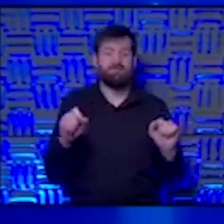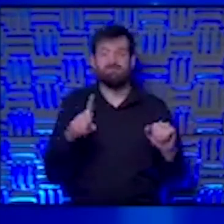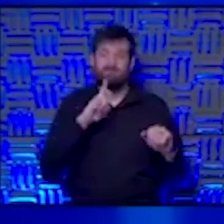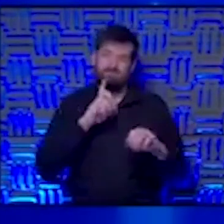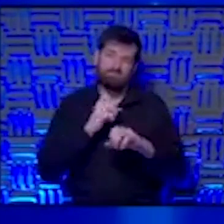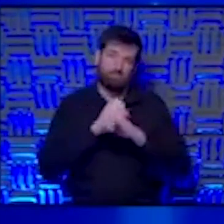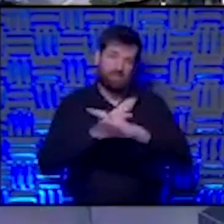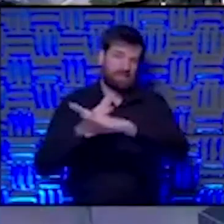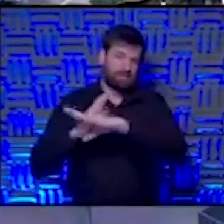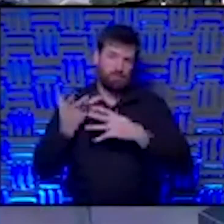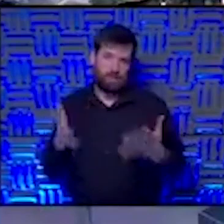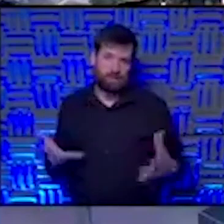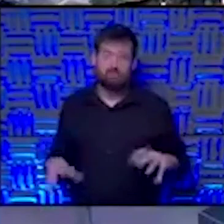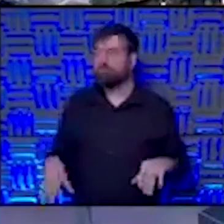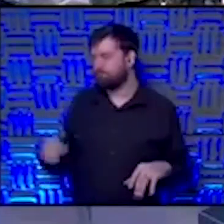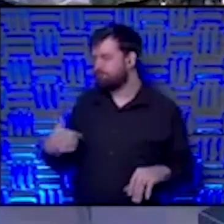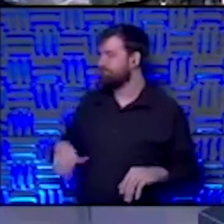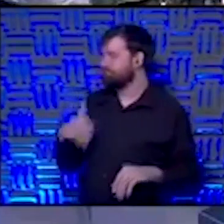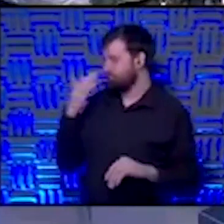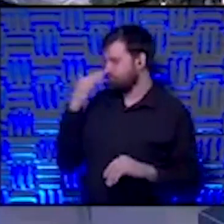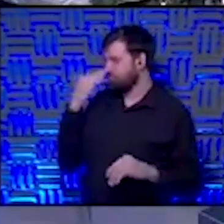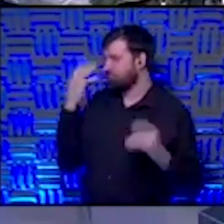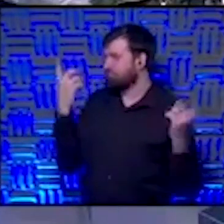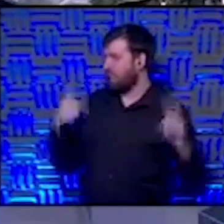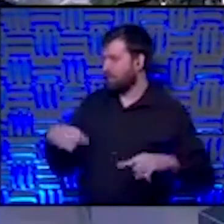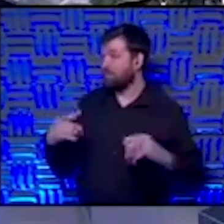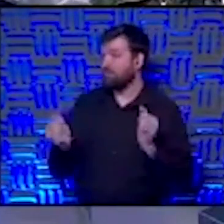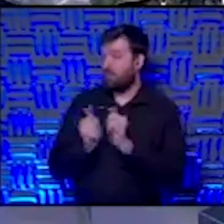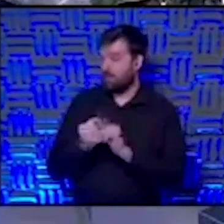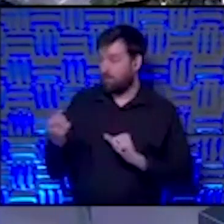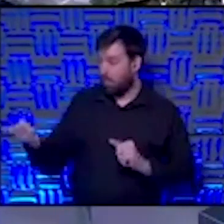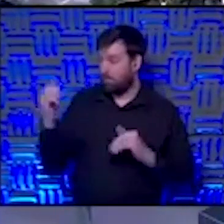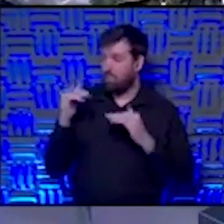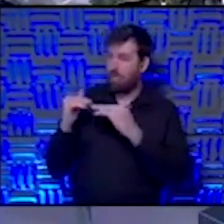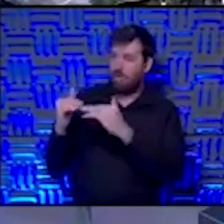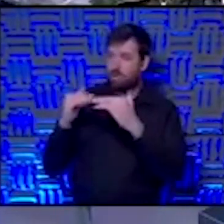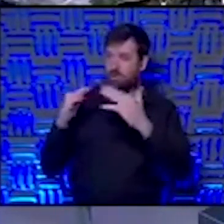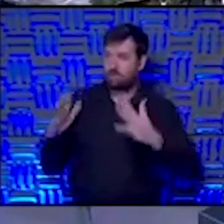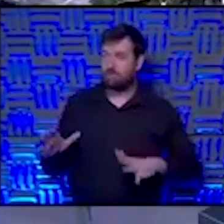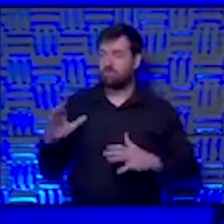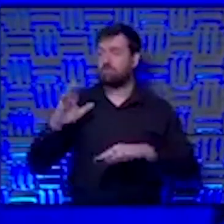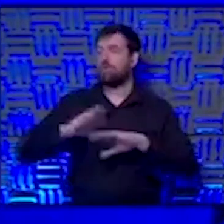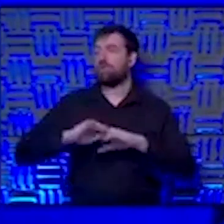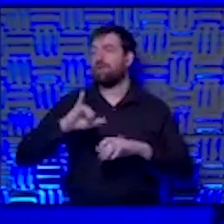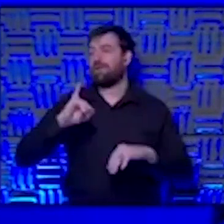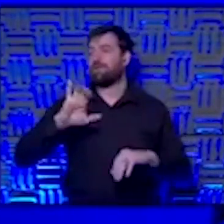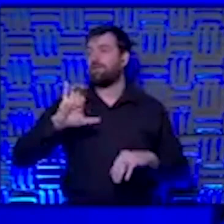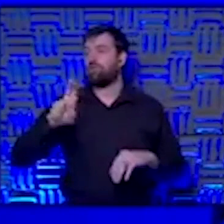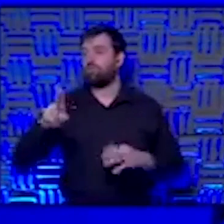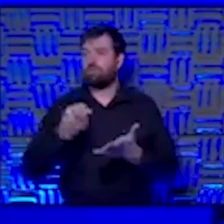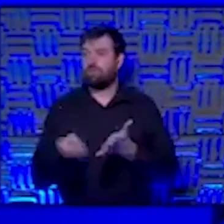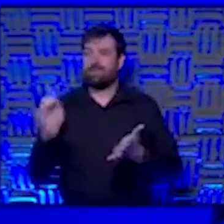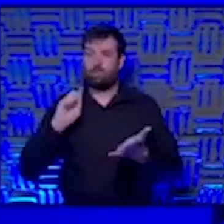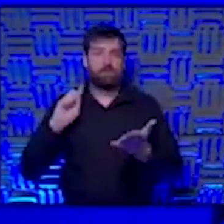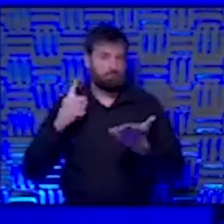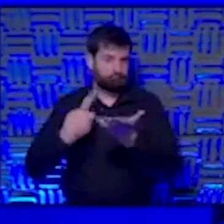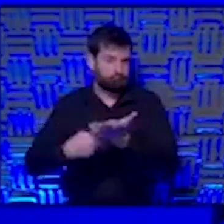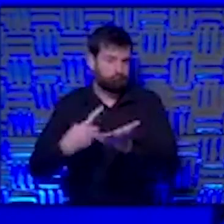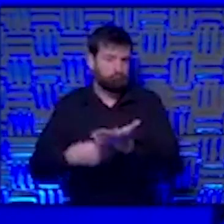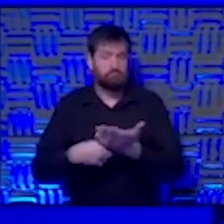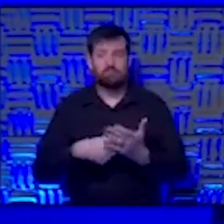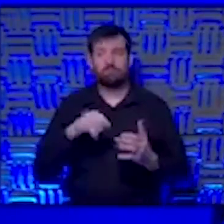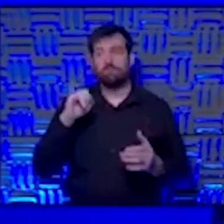protected. Yeah, absolutely. And we know this happens. This is with one of your colleagues. I was up on the ICU last week talking about it. And,